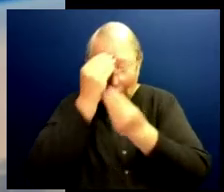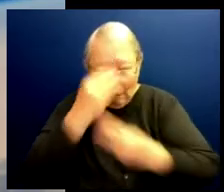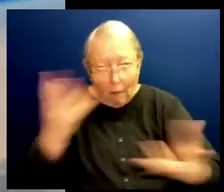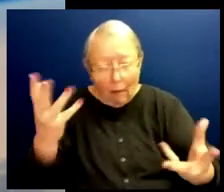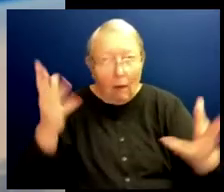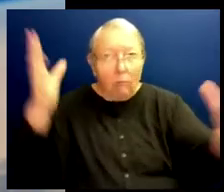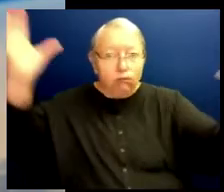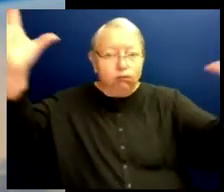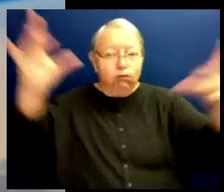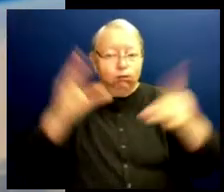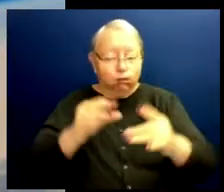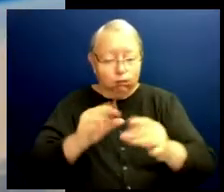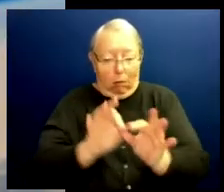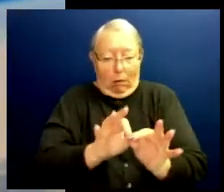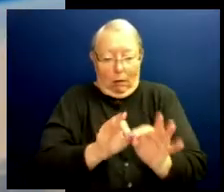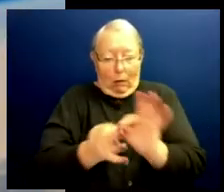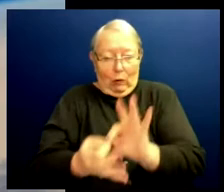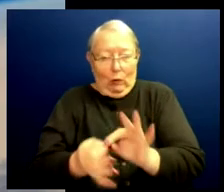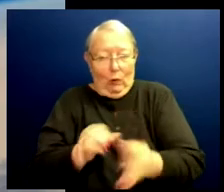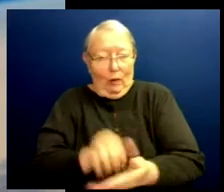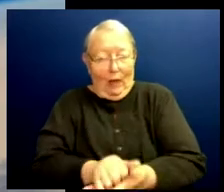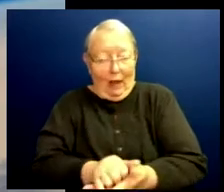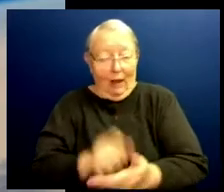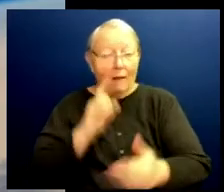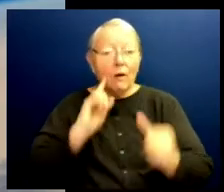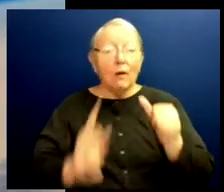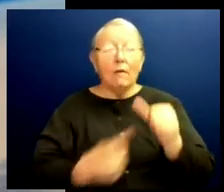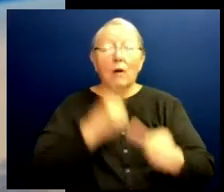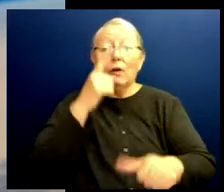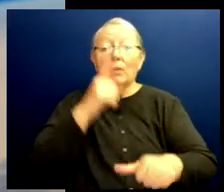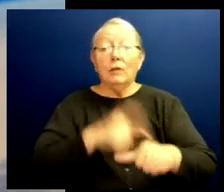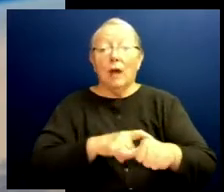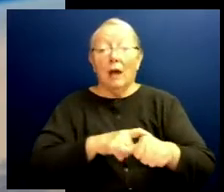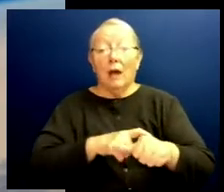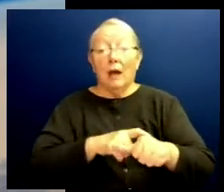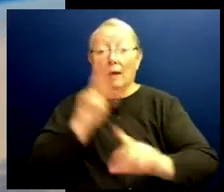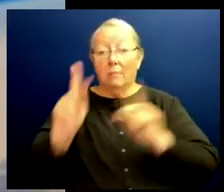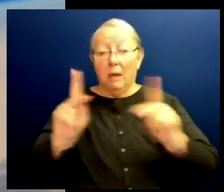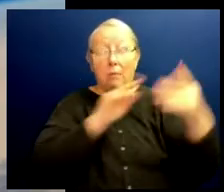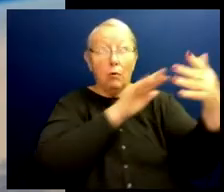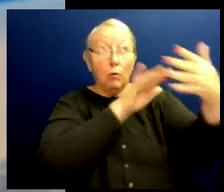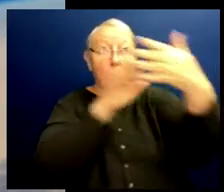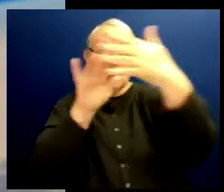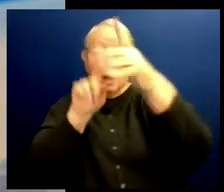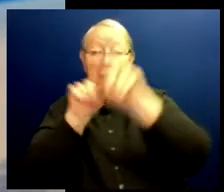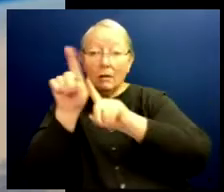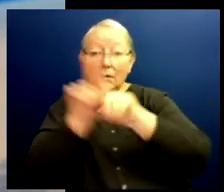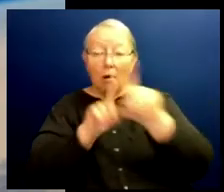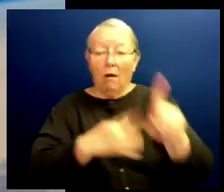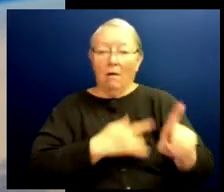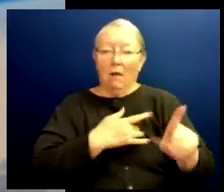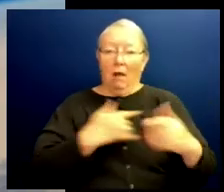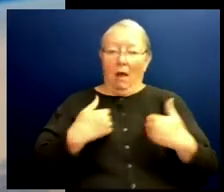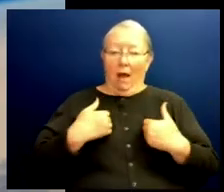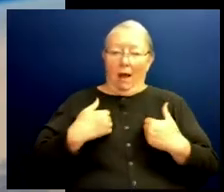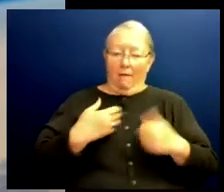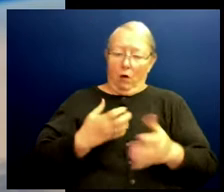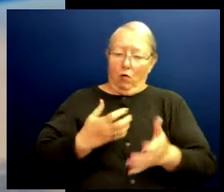that for the first time, astronomers now feel that we have a rough idea of